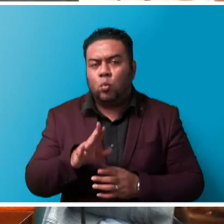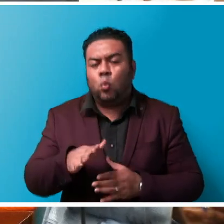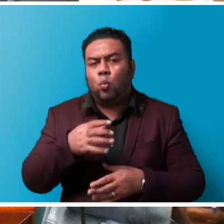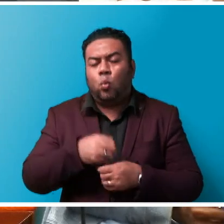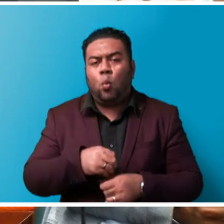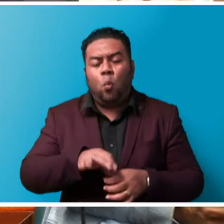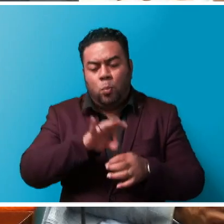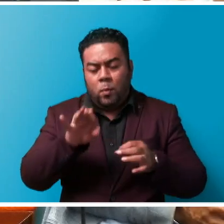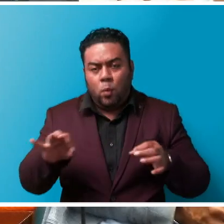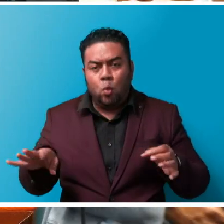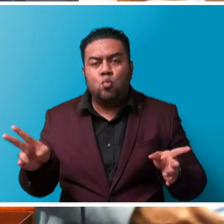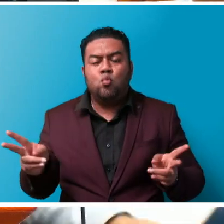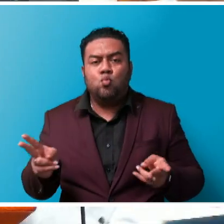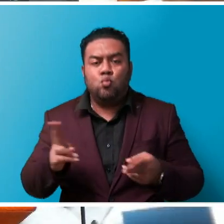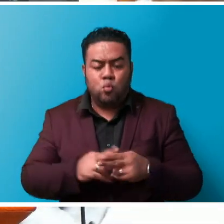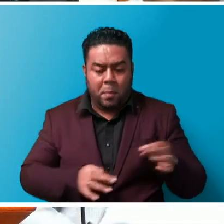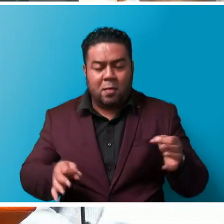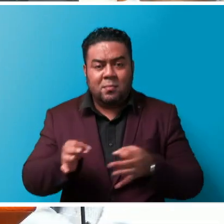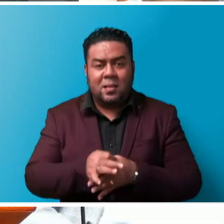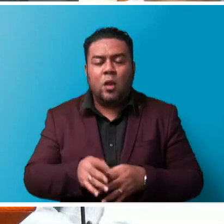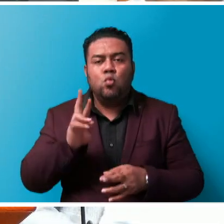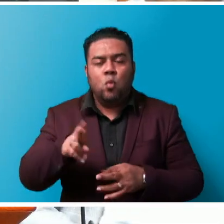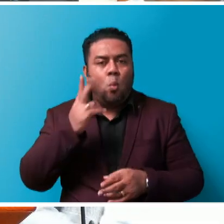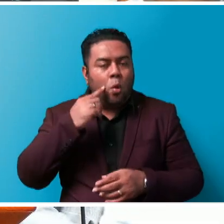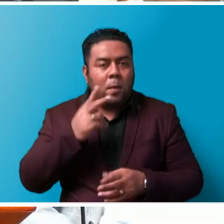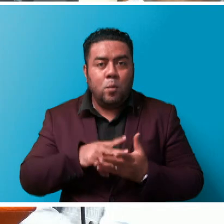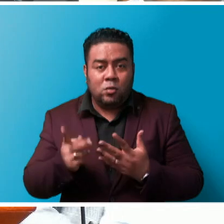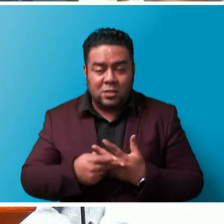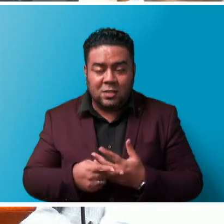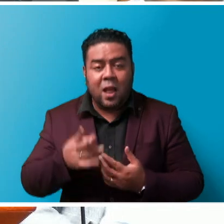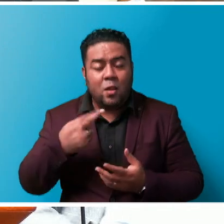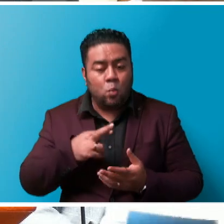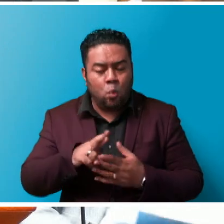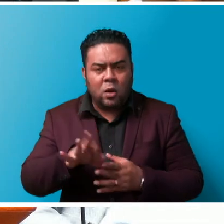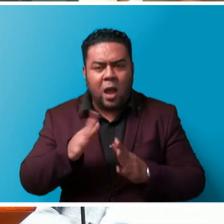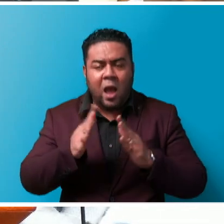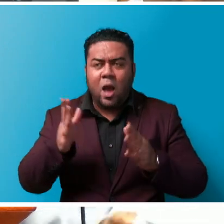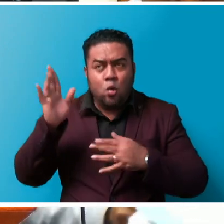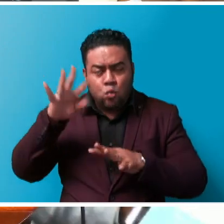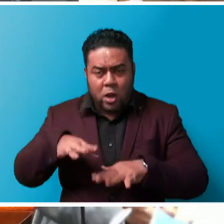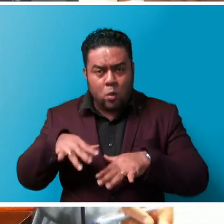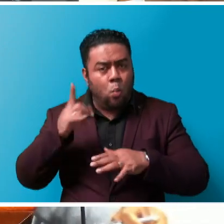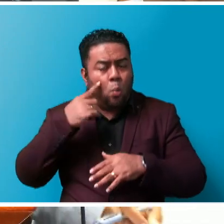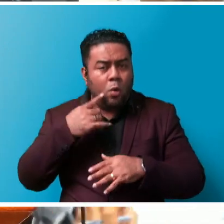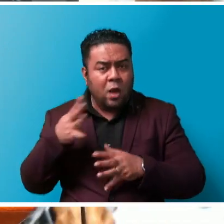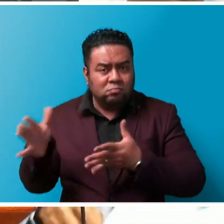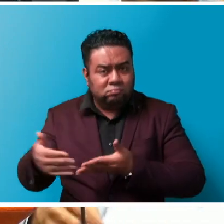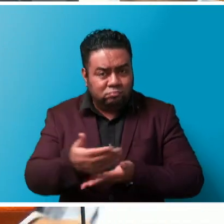pipeline replacements, and rural water projects. For rural water cutting and rainwater harvesting, this